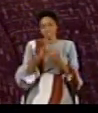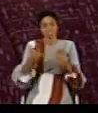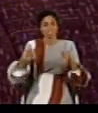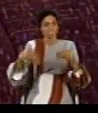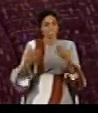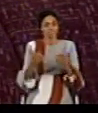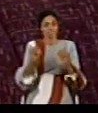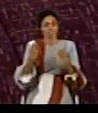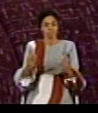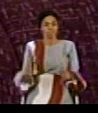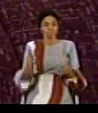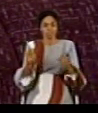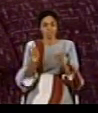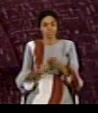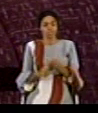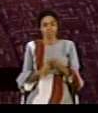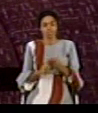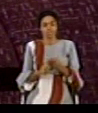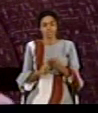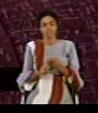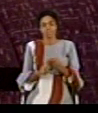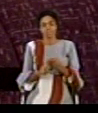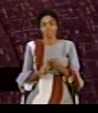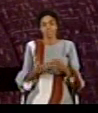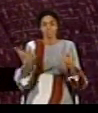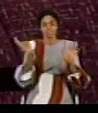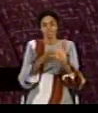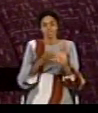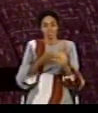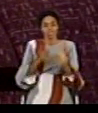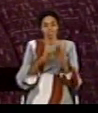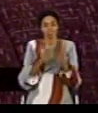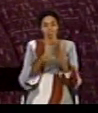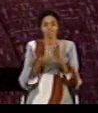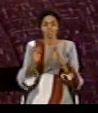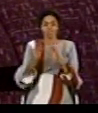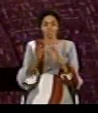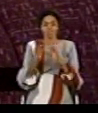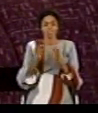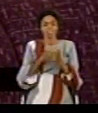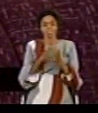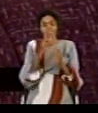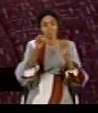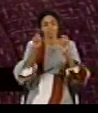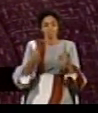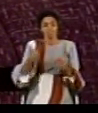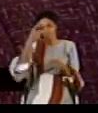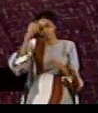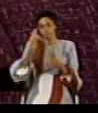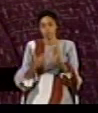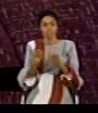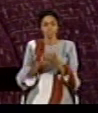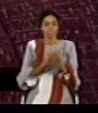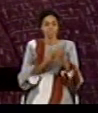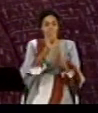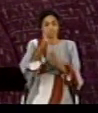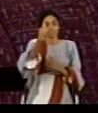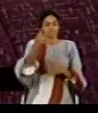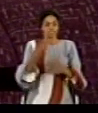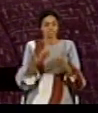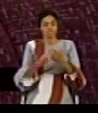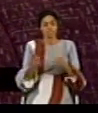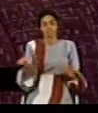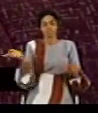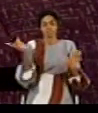for people like us that are maybe in-house incapacitated to participate in the glory and the wonderful work of